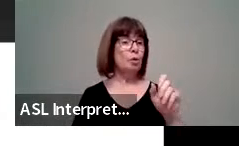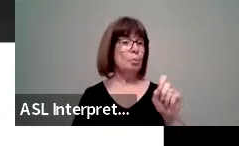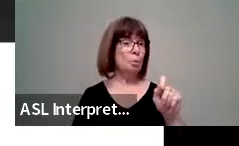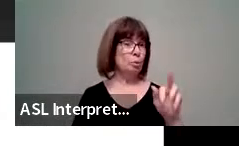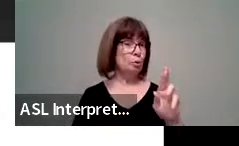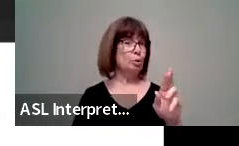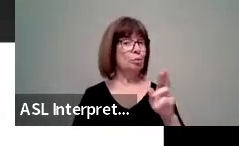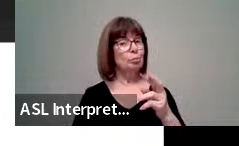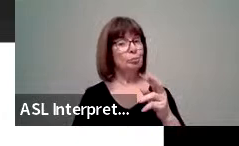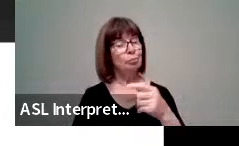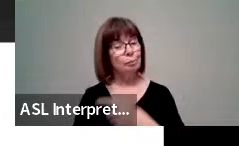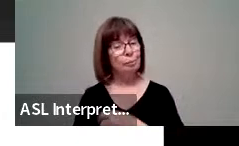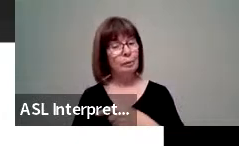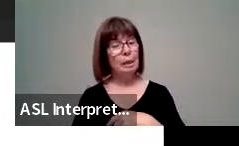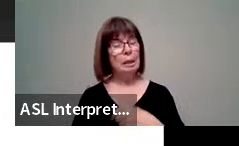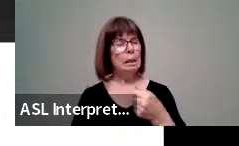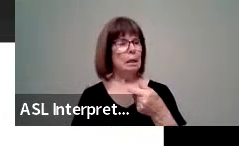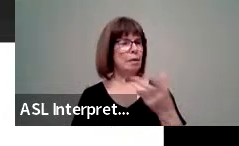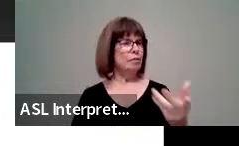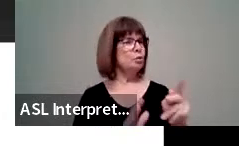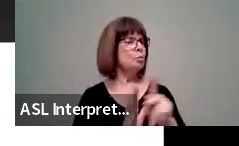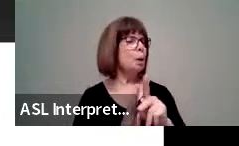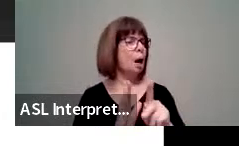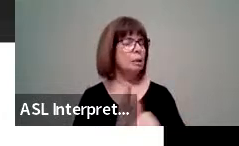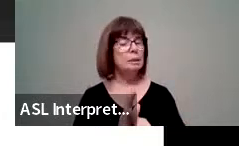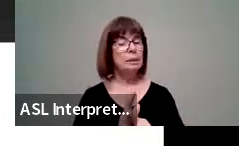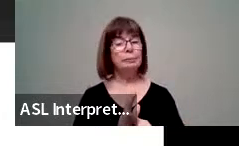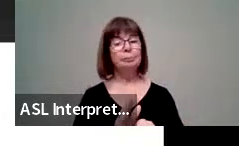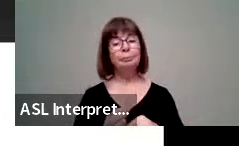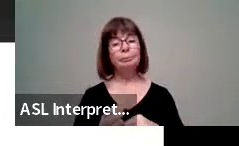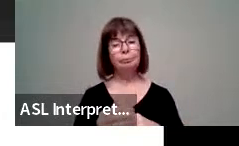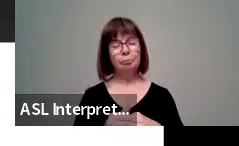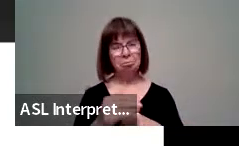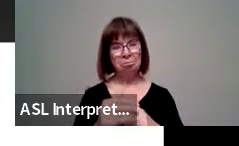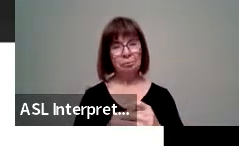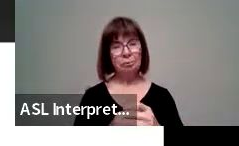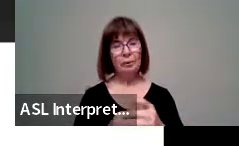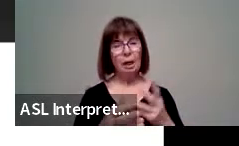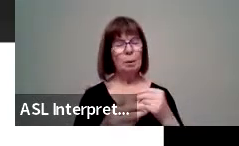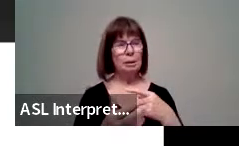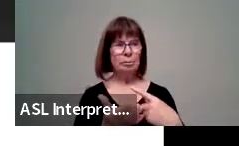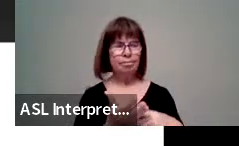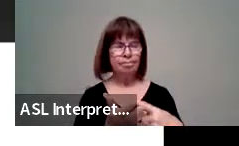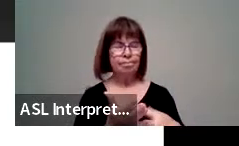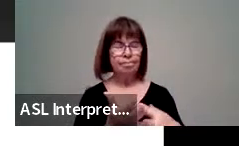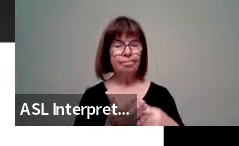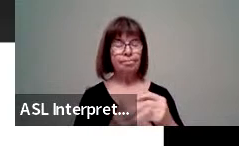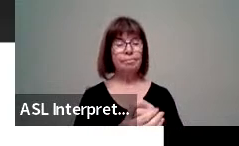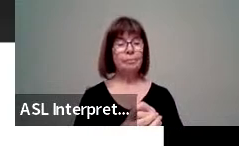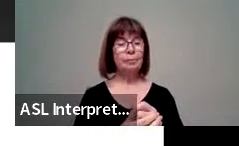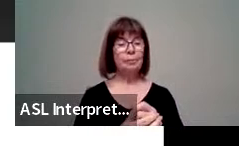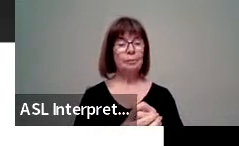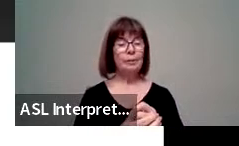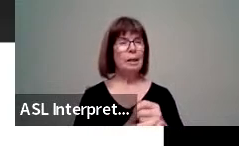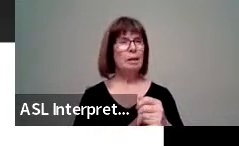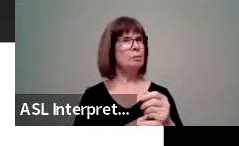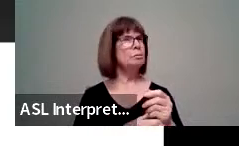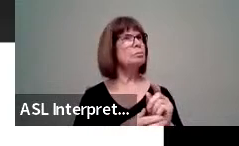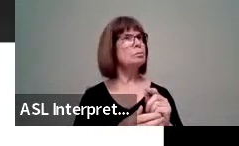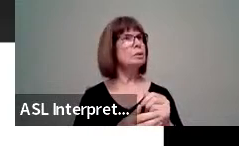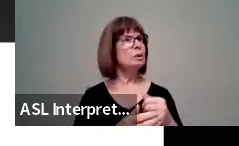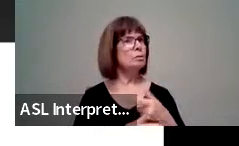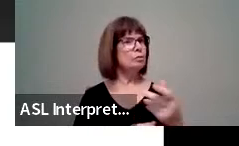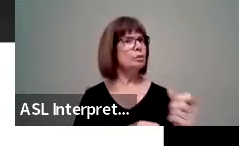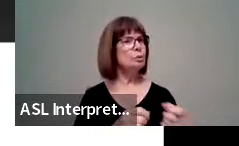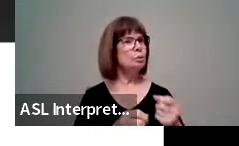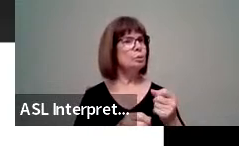A few policy things that I wanted to cover. So this is several weeks ago now, but it